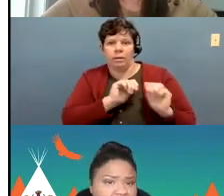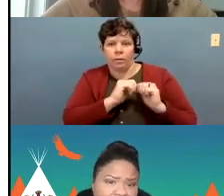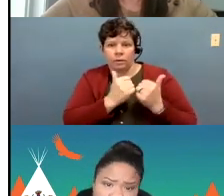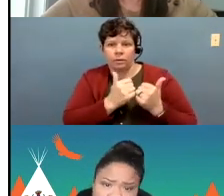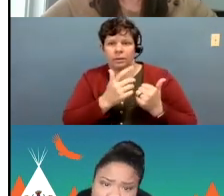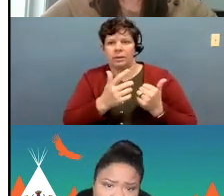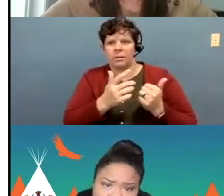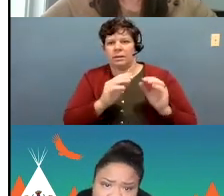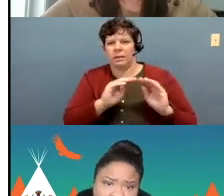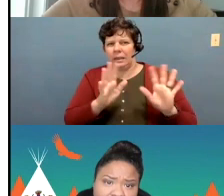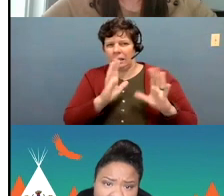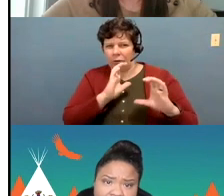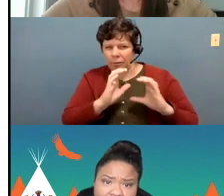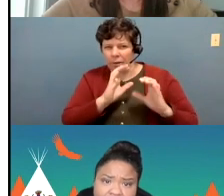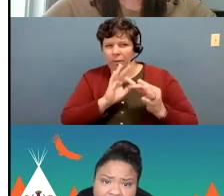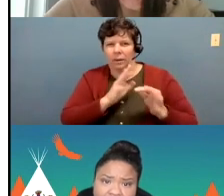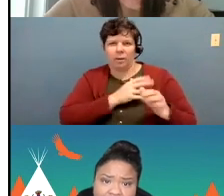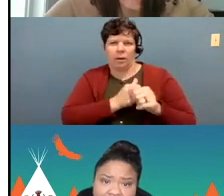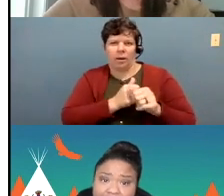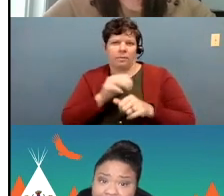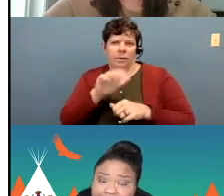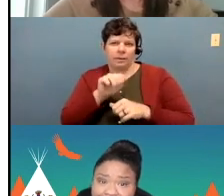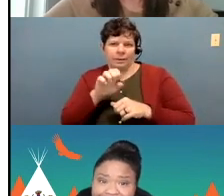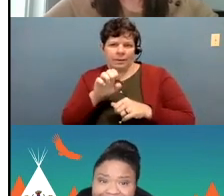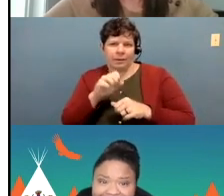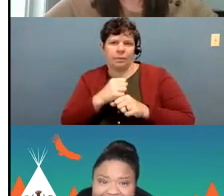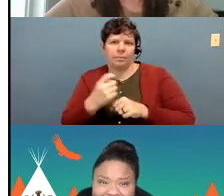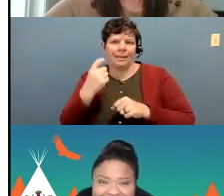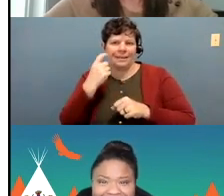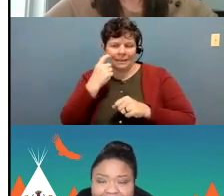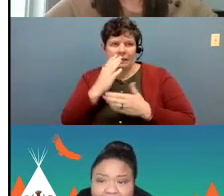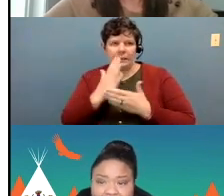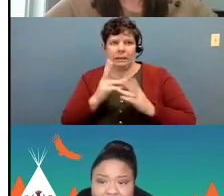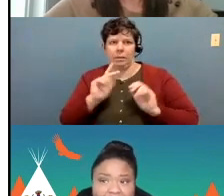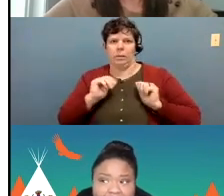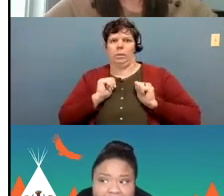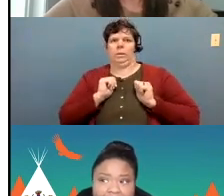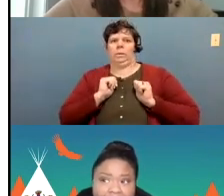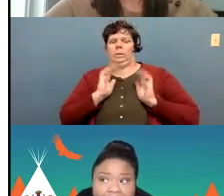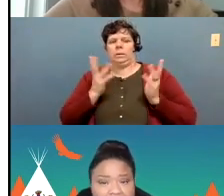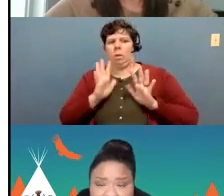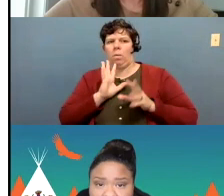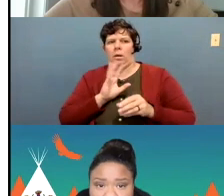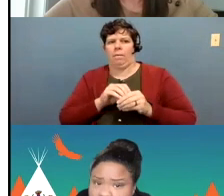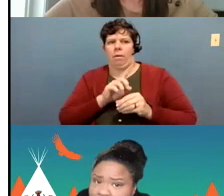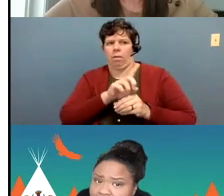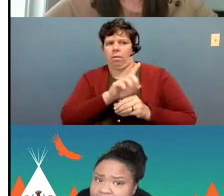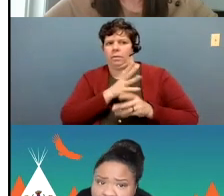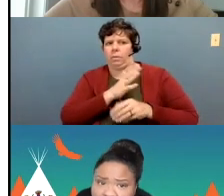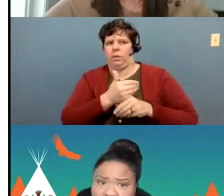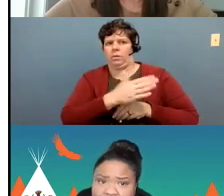transparent communication about updates on the case. So it would make sense, for them to ask that question about how, can an exception be